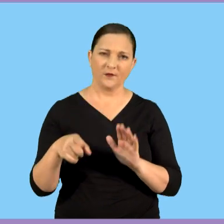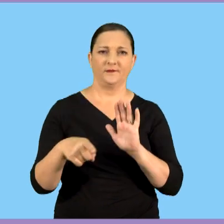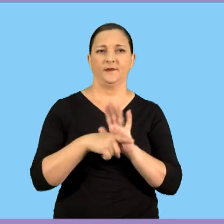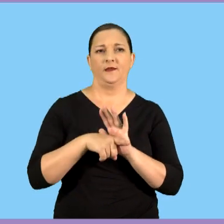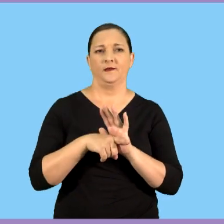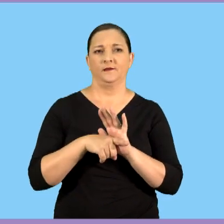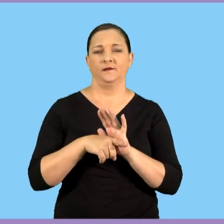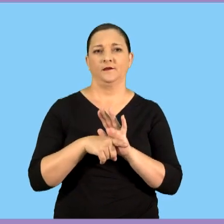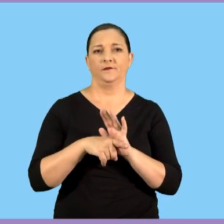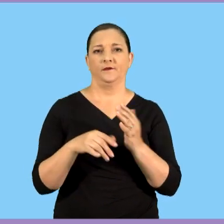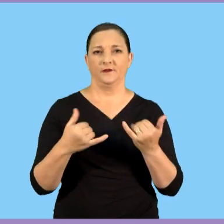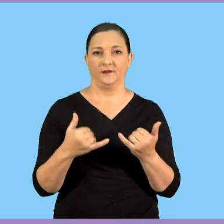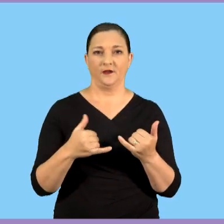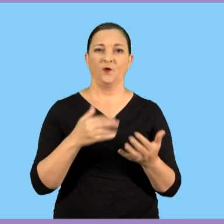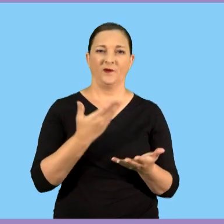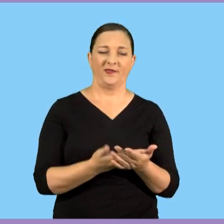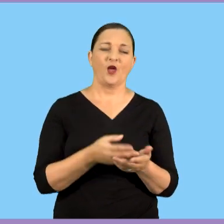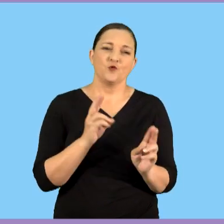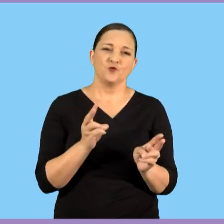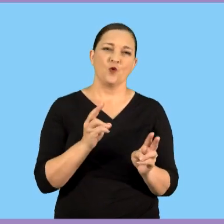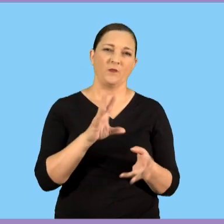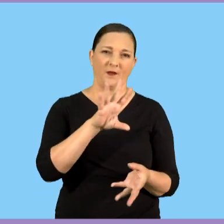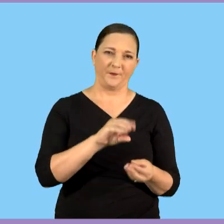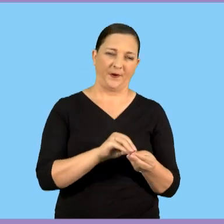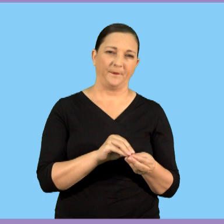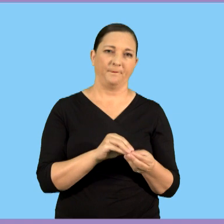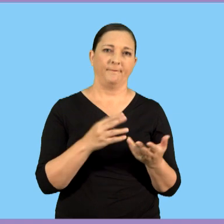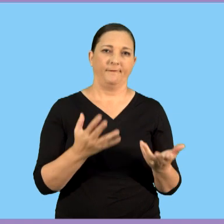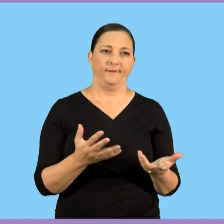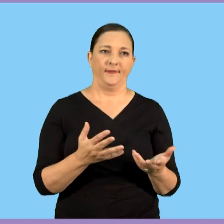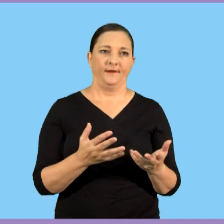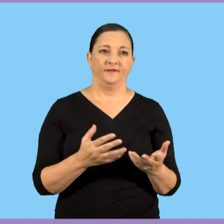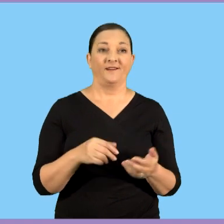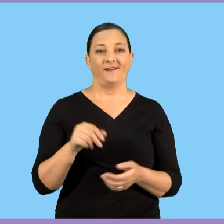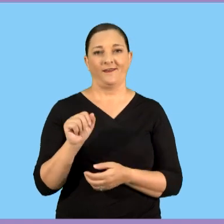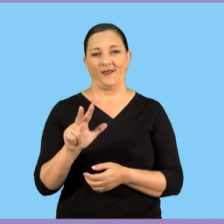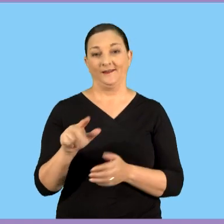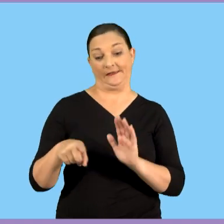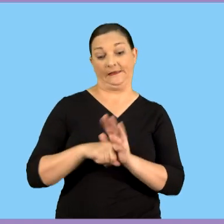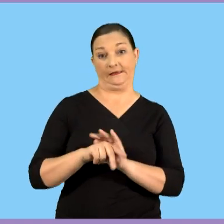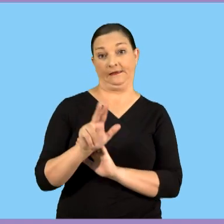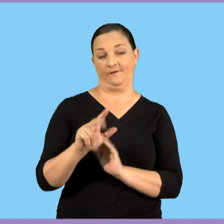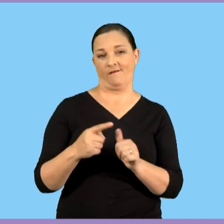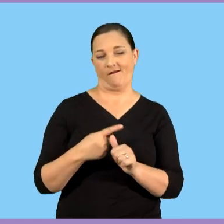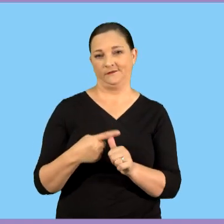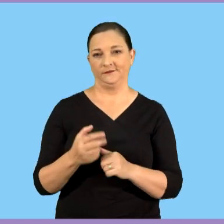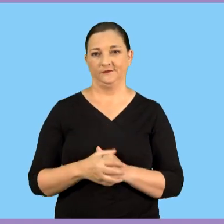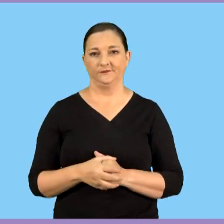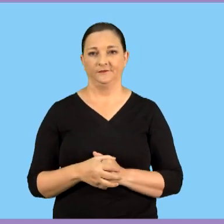are just going to add those natural numbers, which is going to give me a negative 8 as the